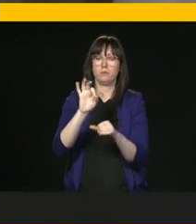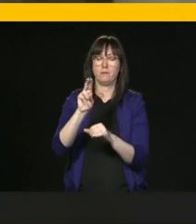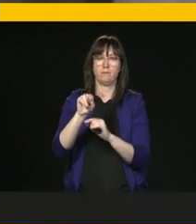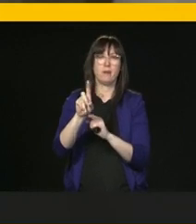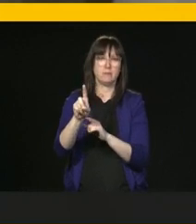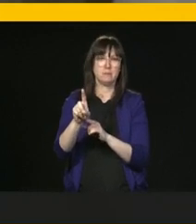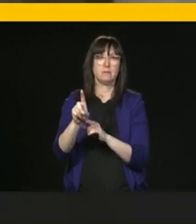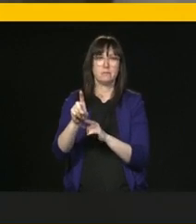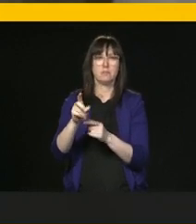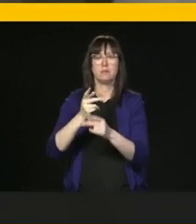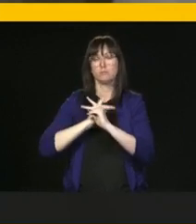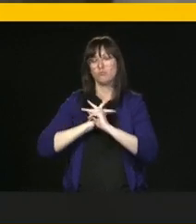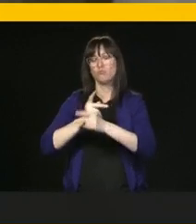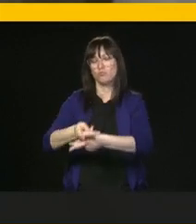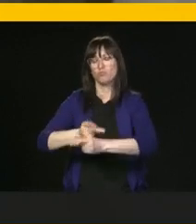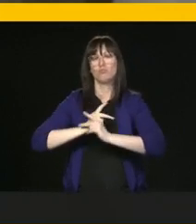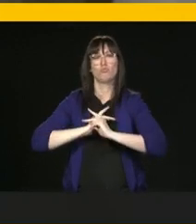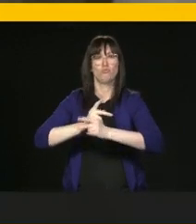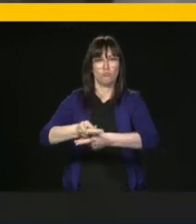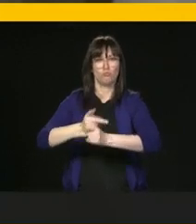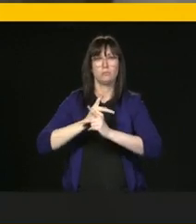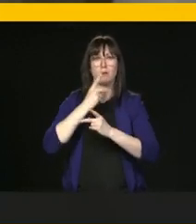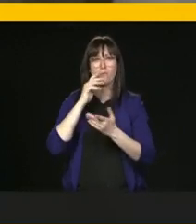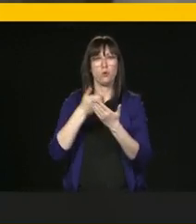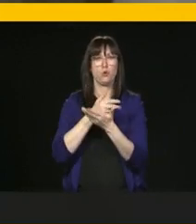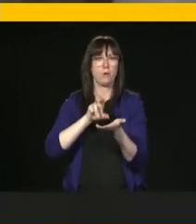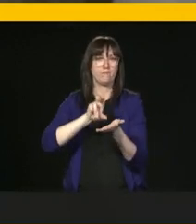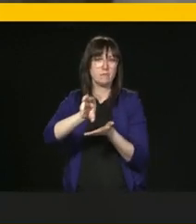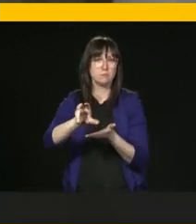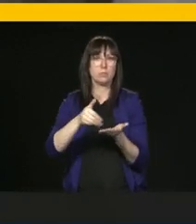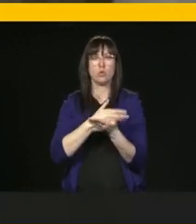and new long-term substantial loans.